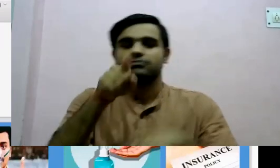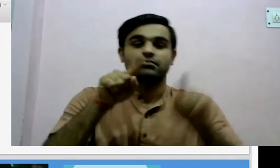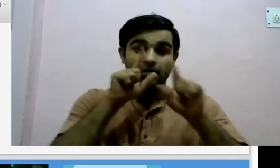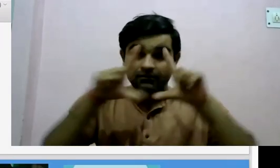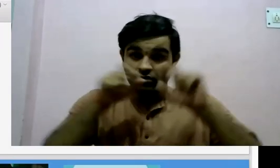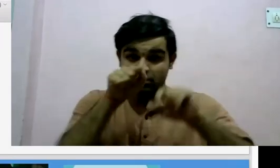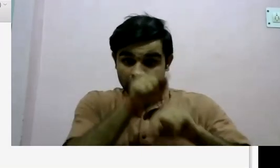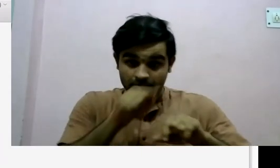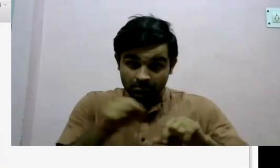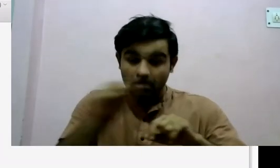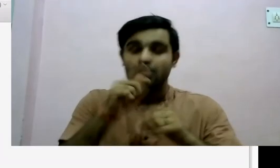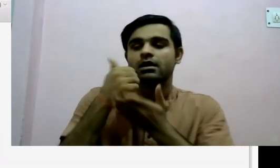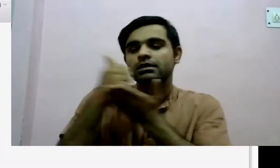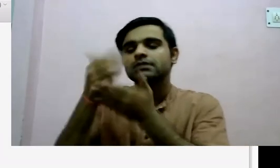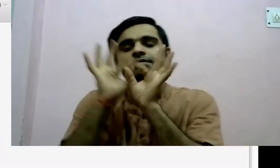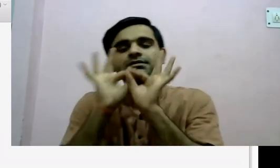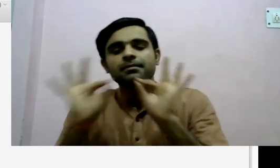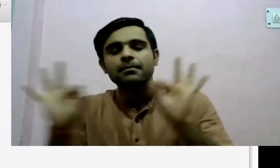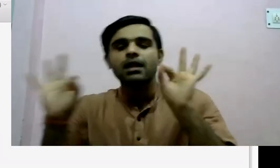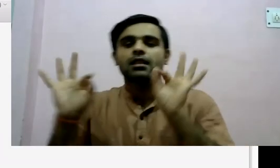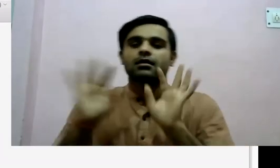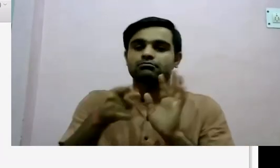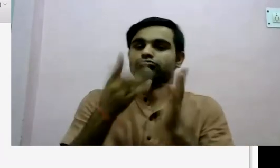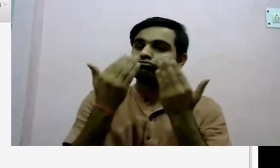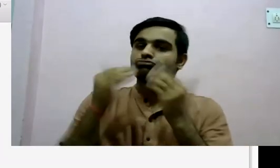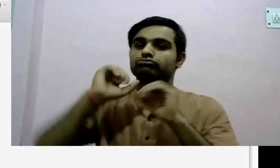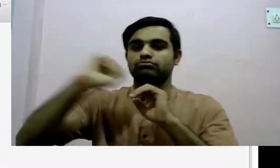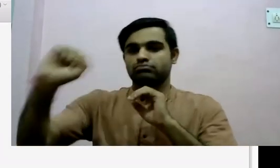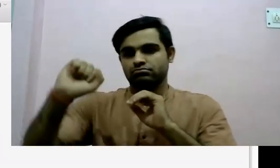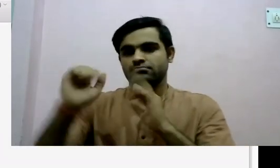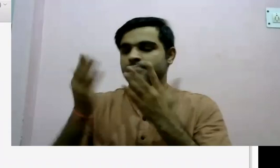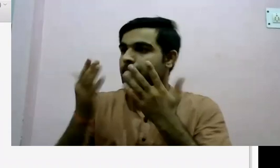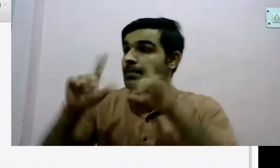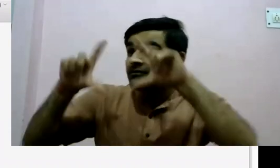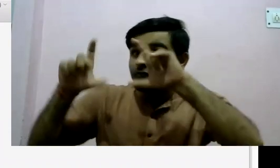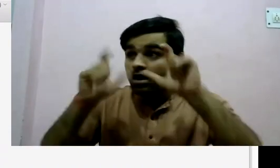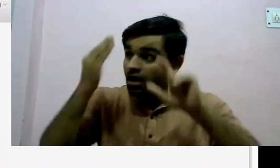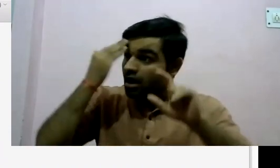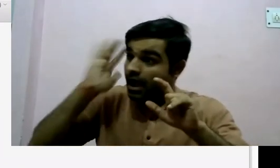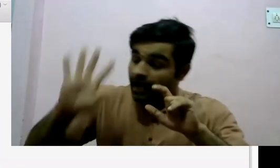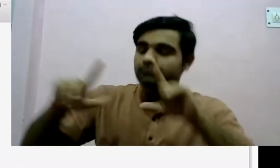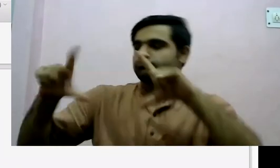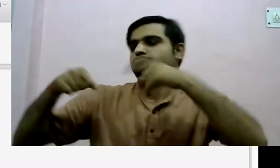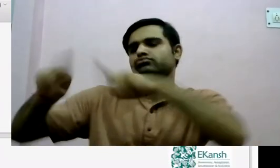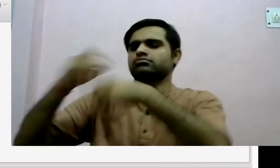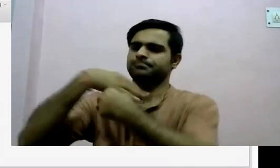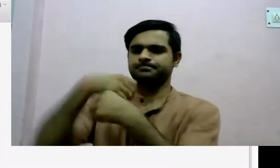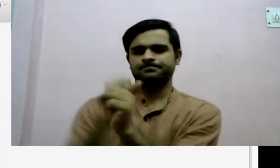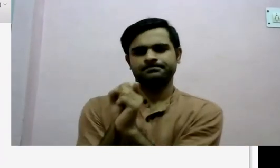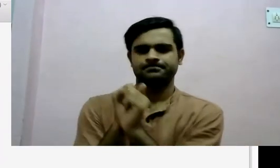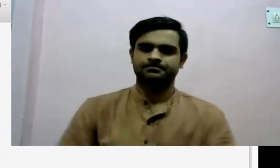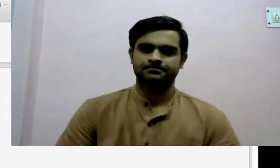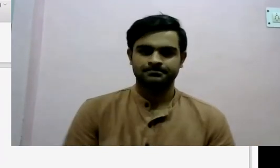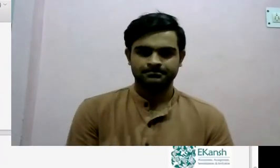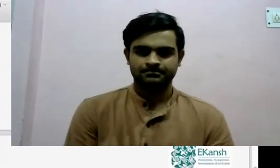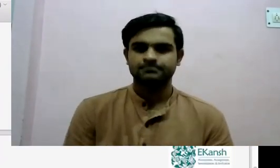just to make things simpler. You could make your own set of pictures, I guess, um, to